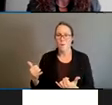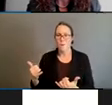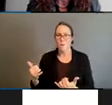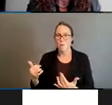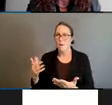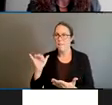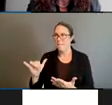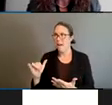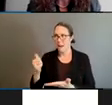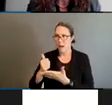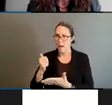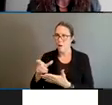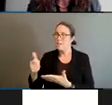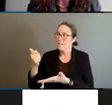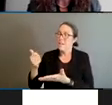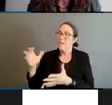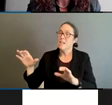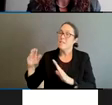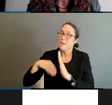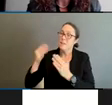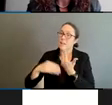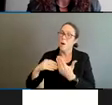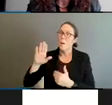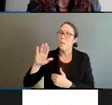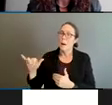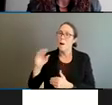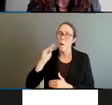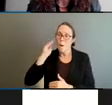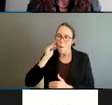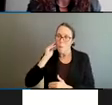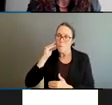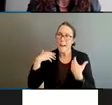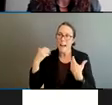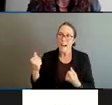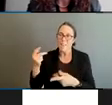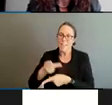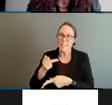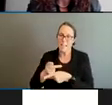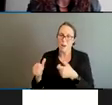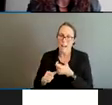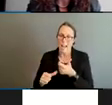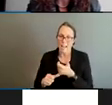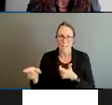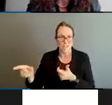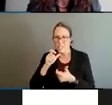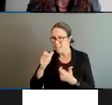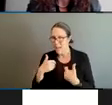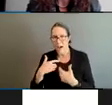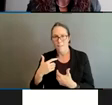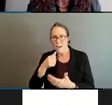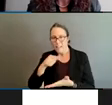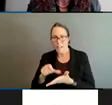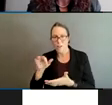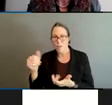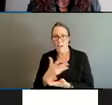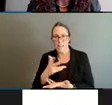health care aide, not her. And so she can't do everything on her phone. And she didn't even get a letter saying that she was denied. She called